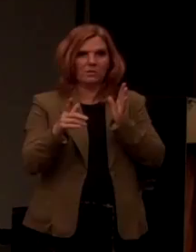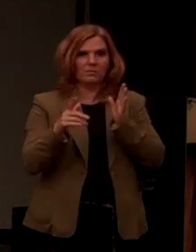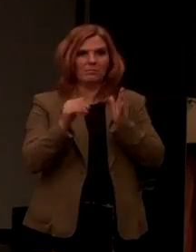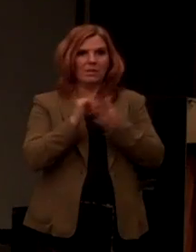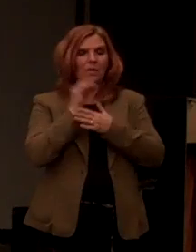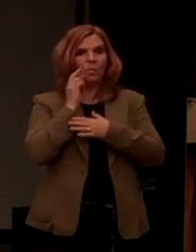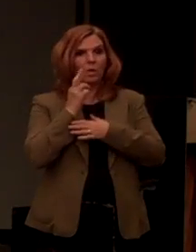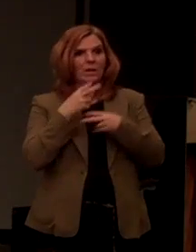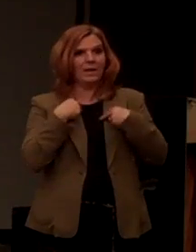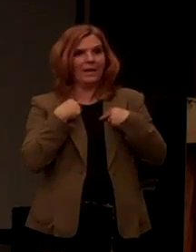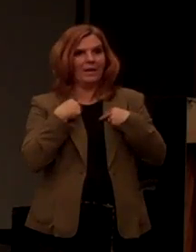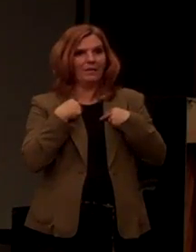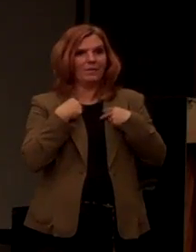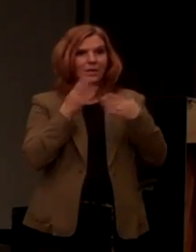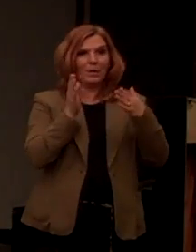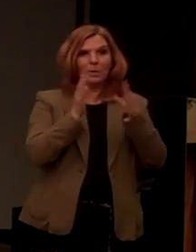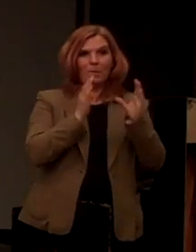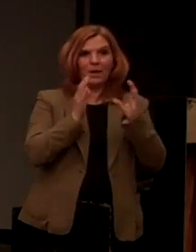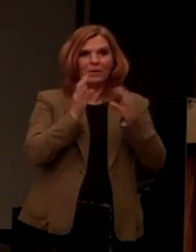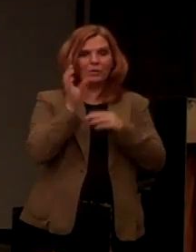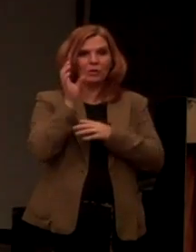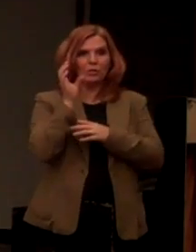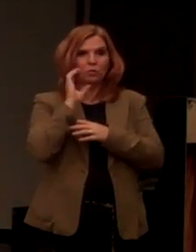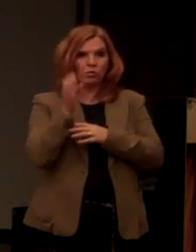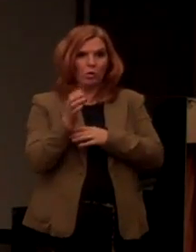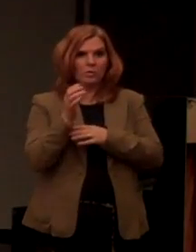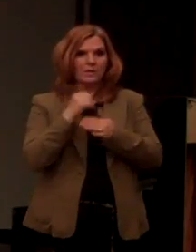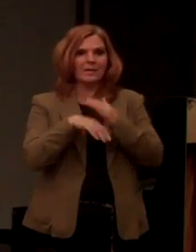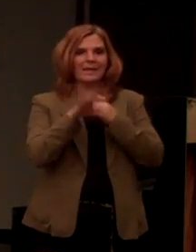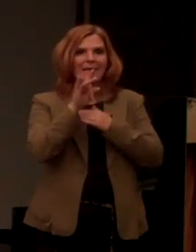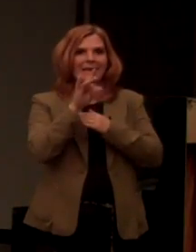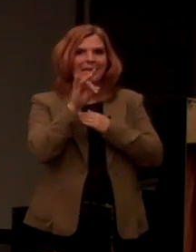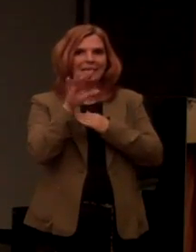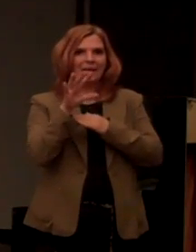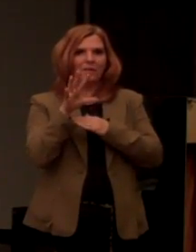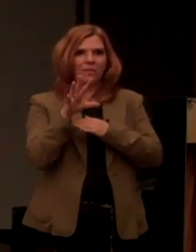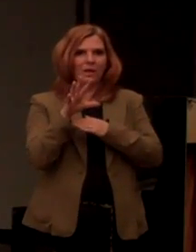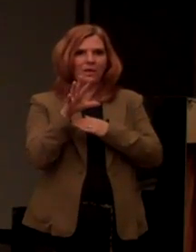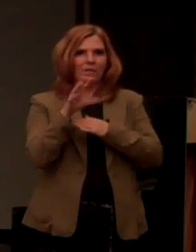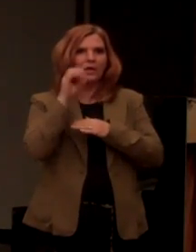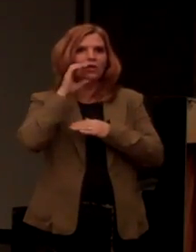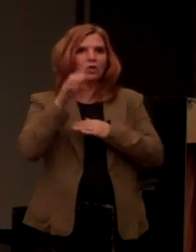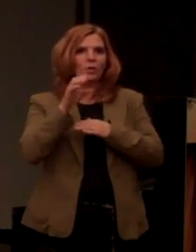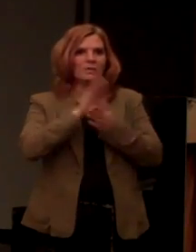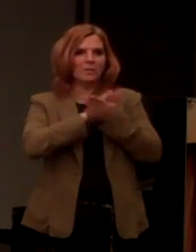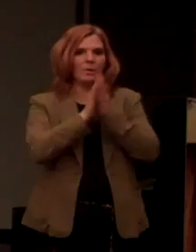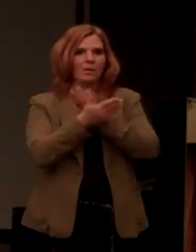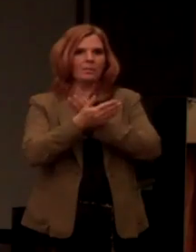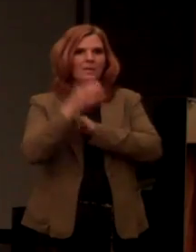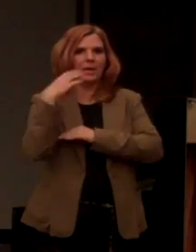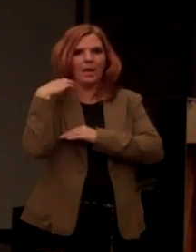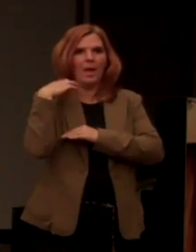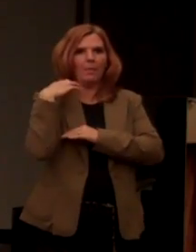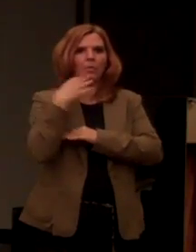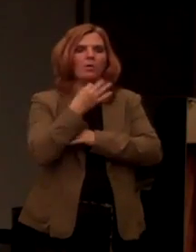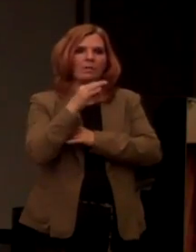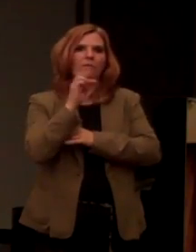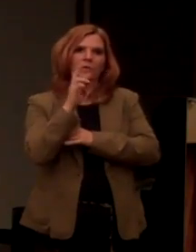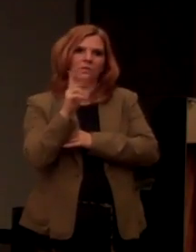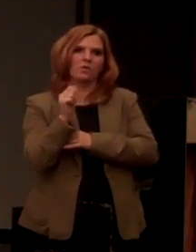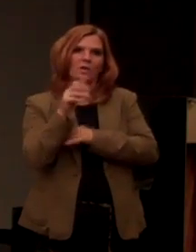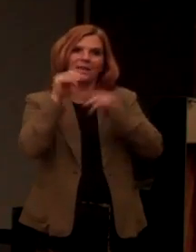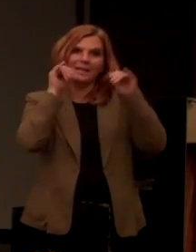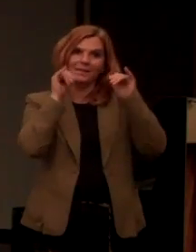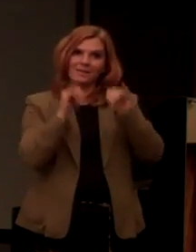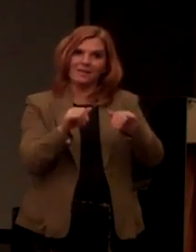Charleston is that in 1885, Charleston becomes the capital of West Virginia. And it